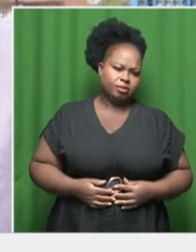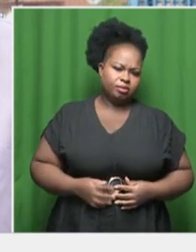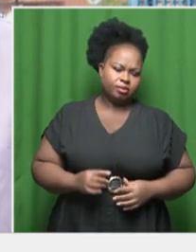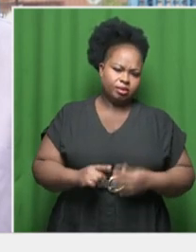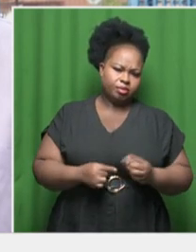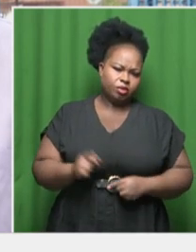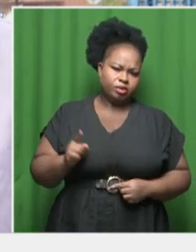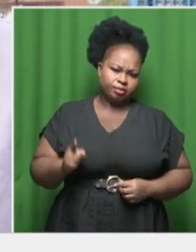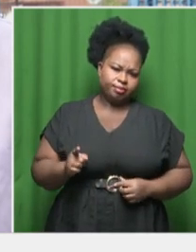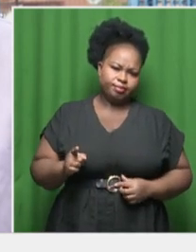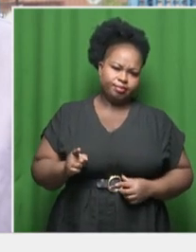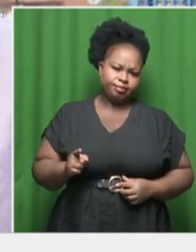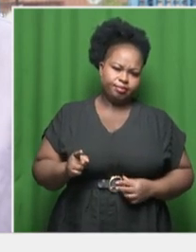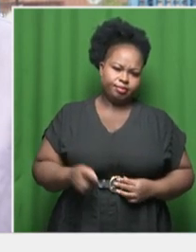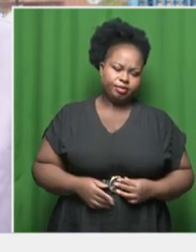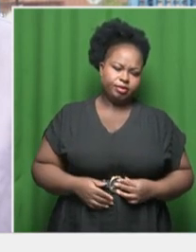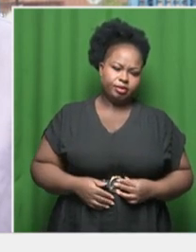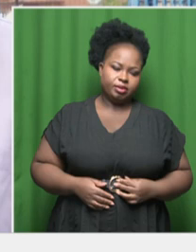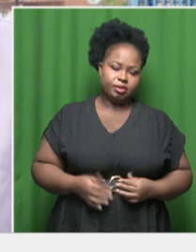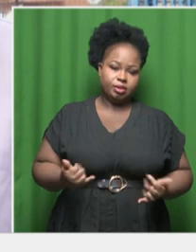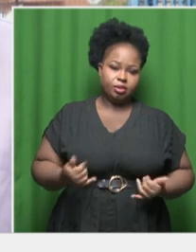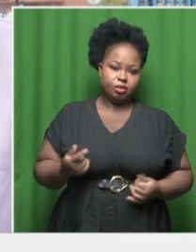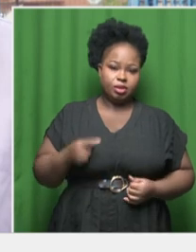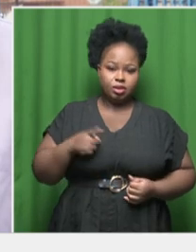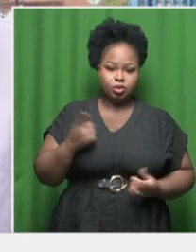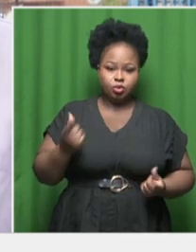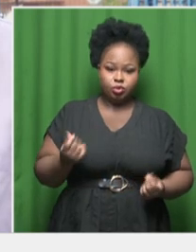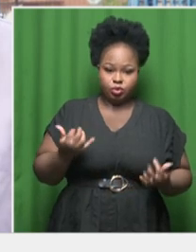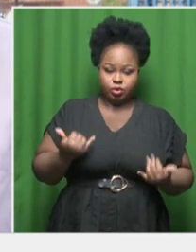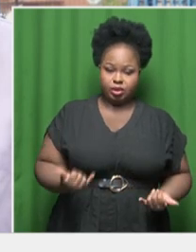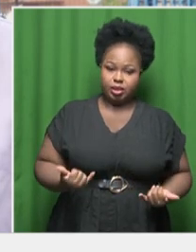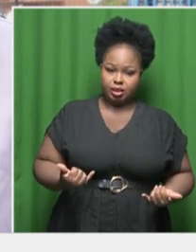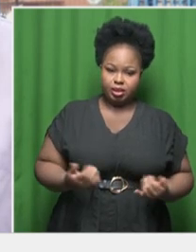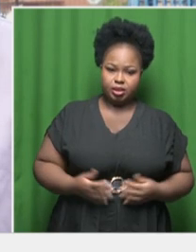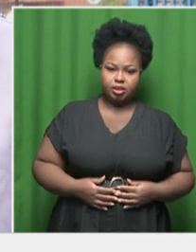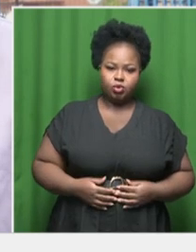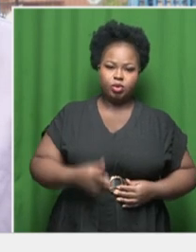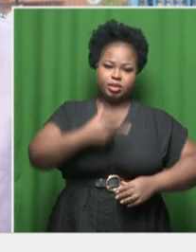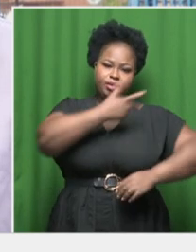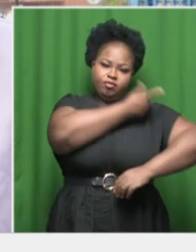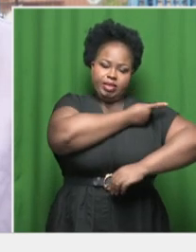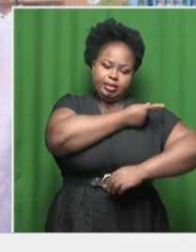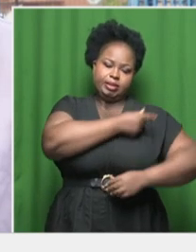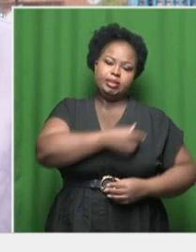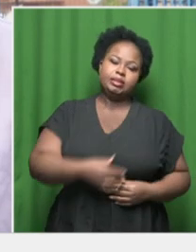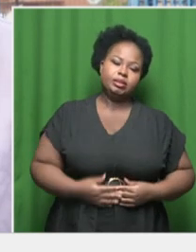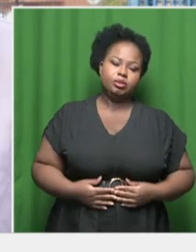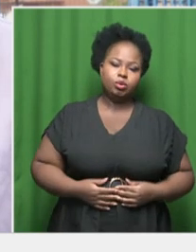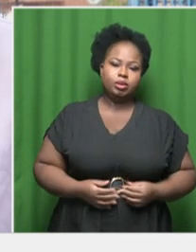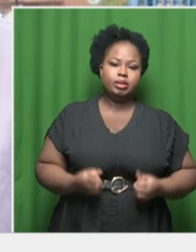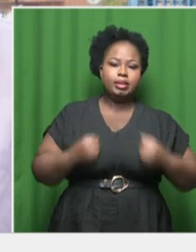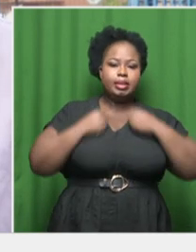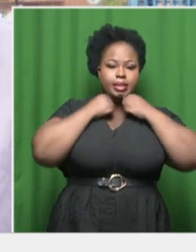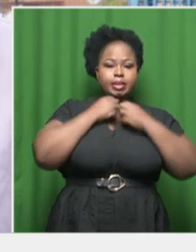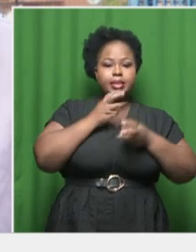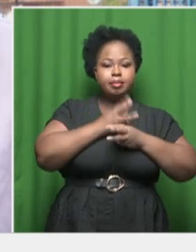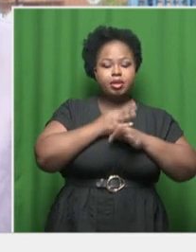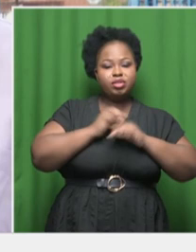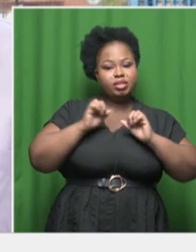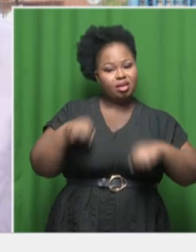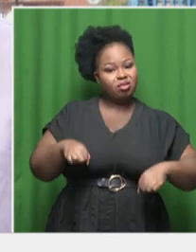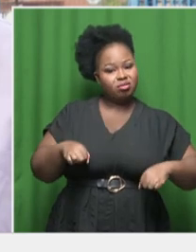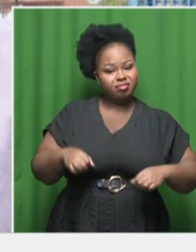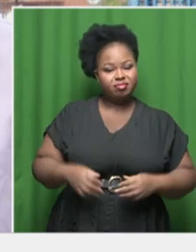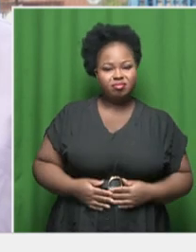regard to these shots that are being administered today, the vaccines, parental consent, is